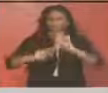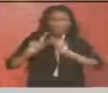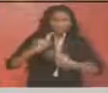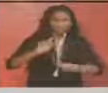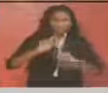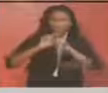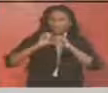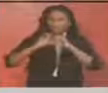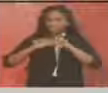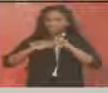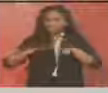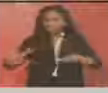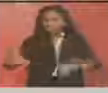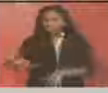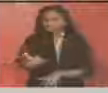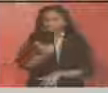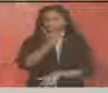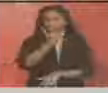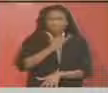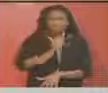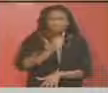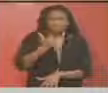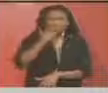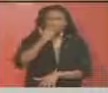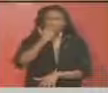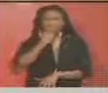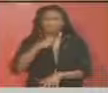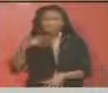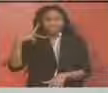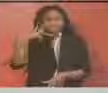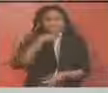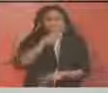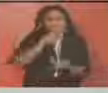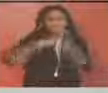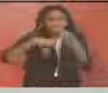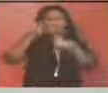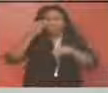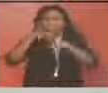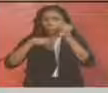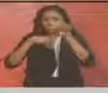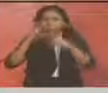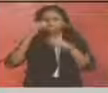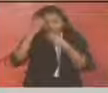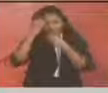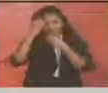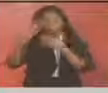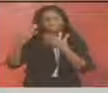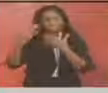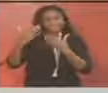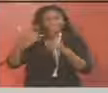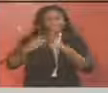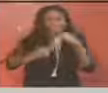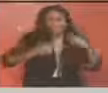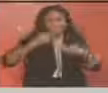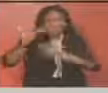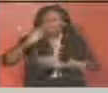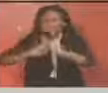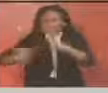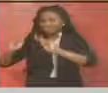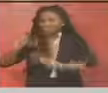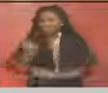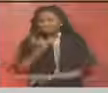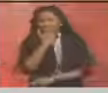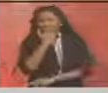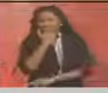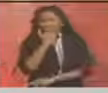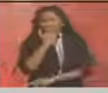apart and reconstructed by those who should know better to give a narrative designed